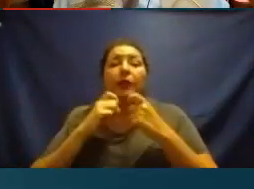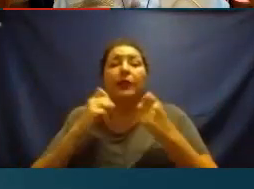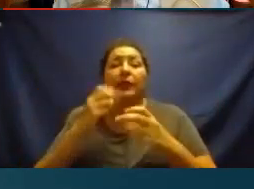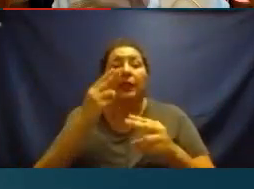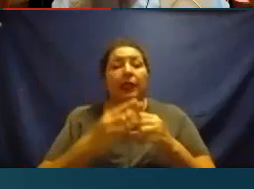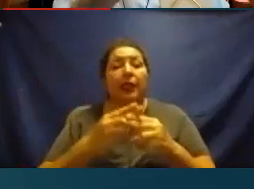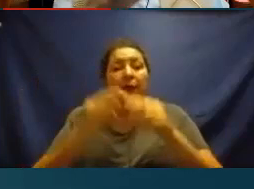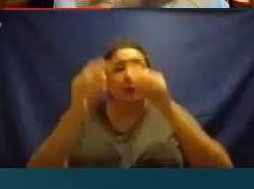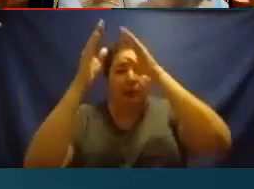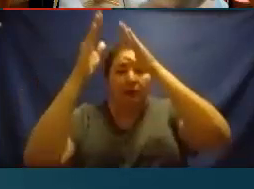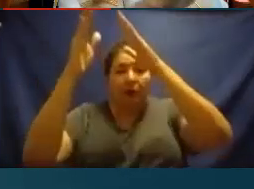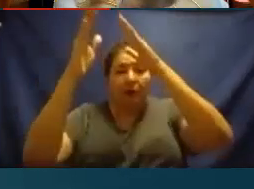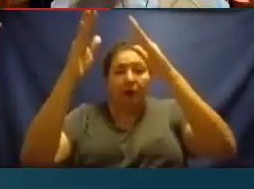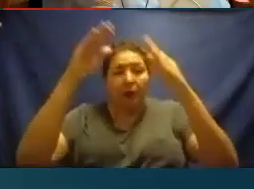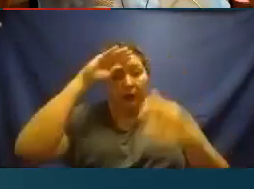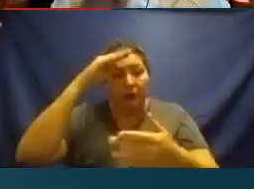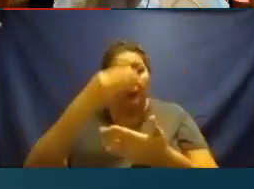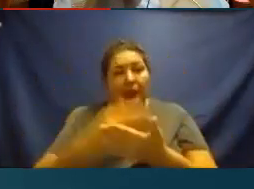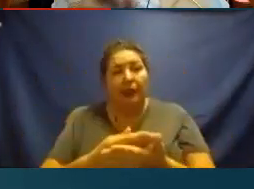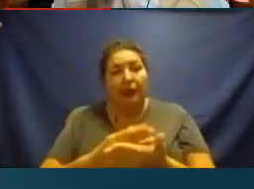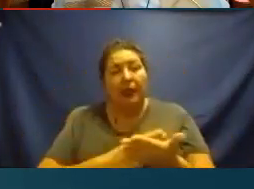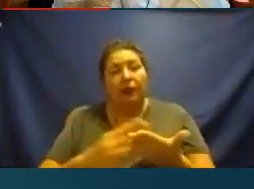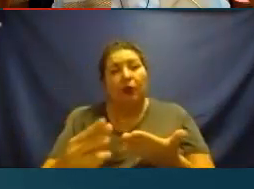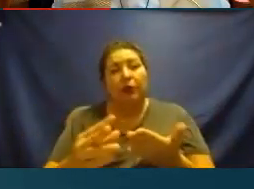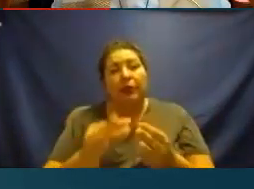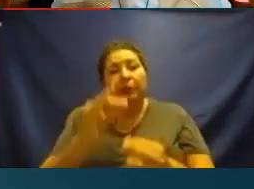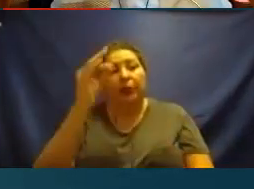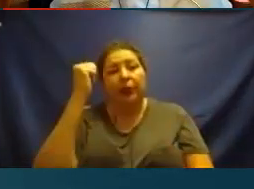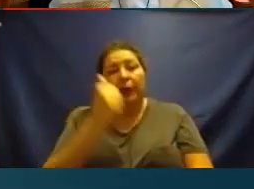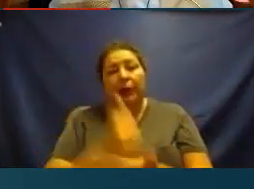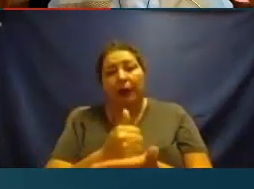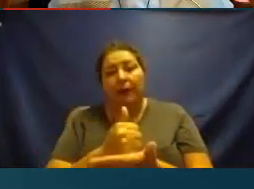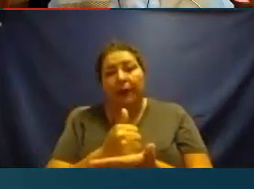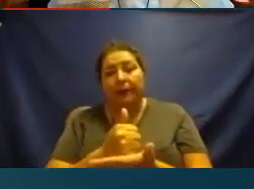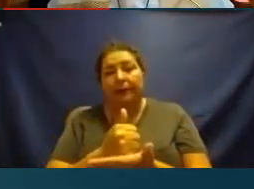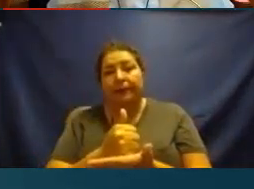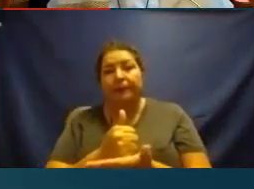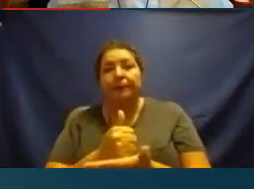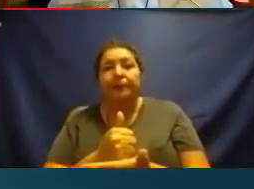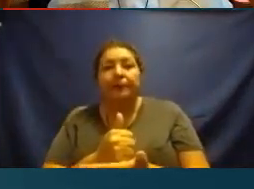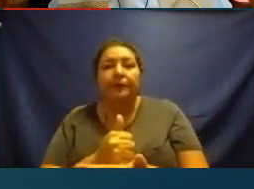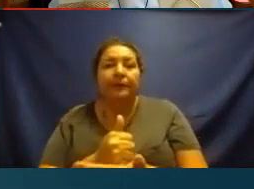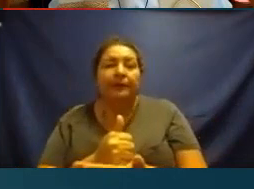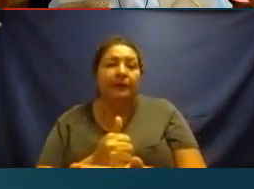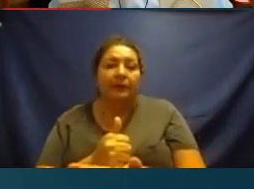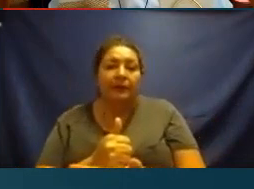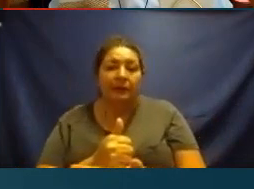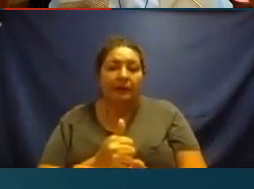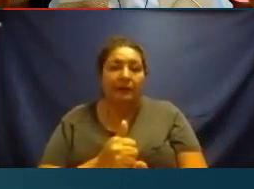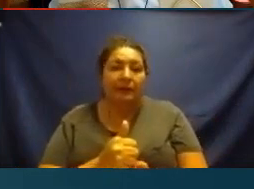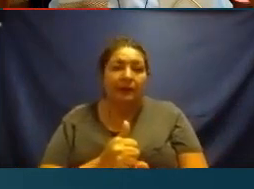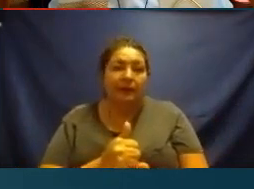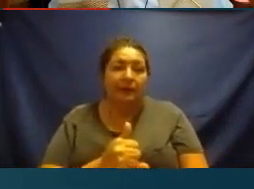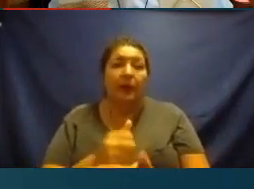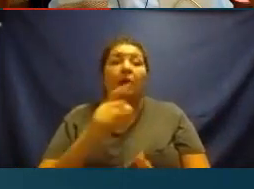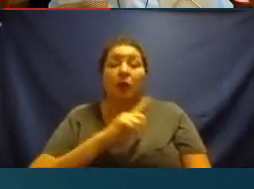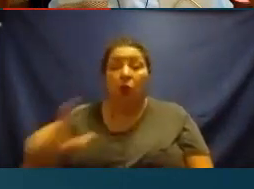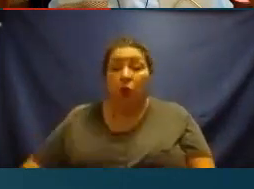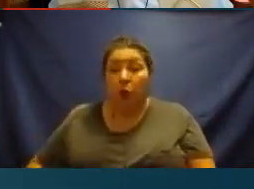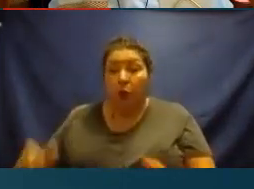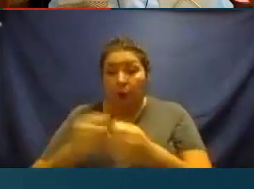name of the Father, and of the Son, and of the Holy Spirit. Amen. The Lord be with